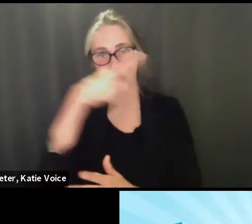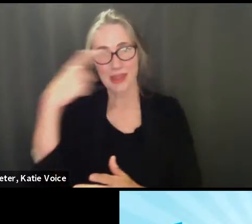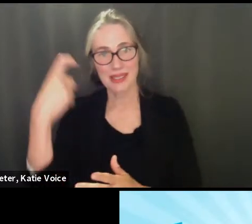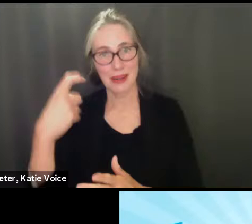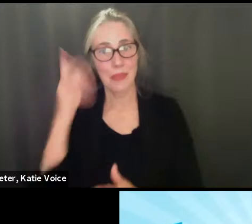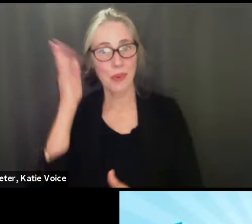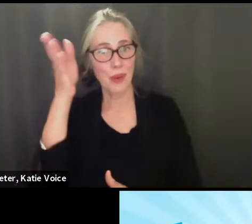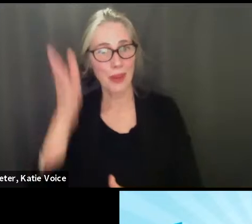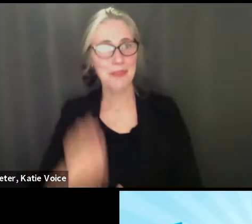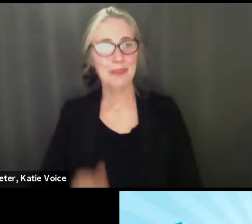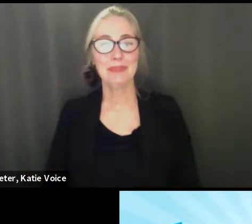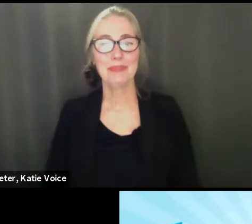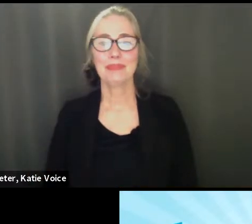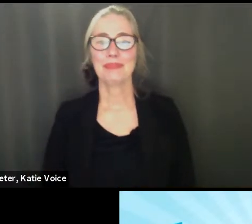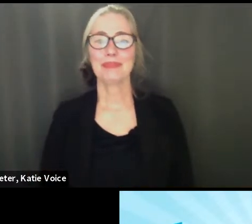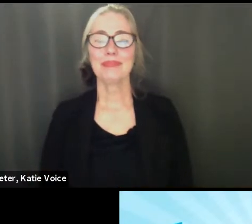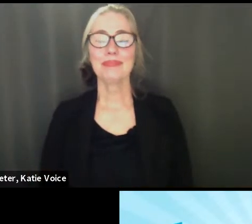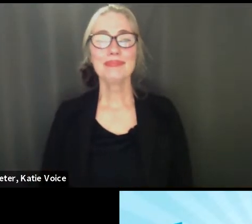Next slide.